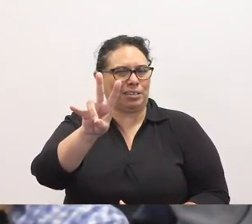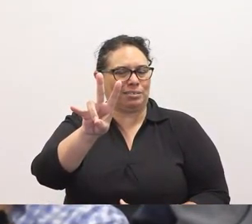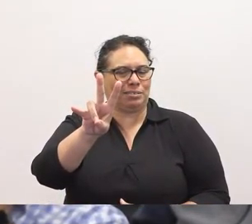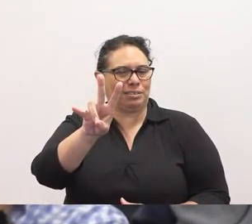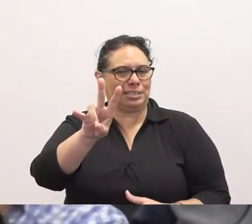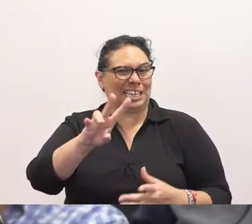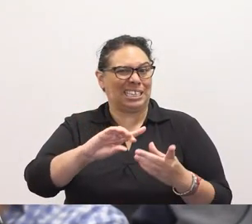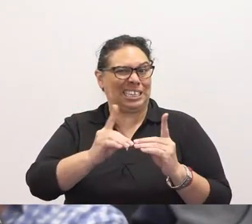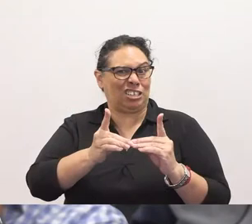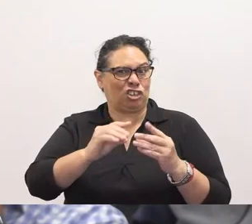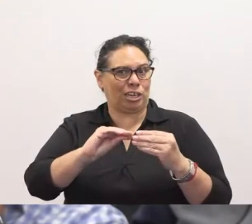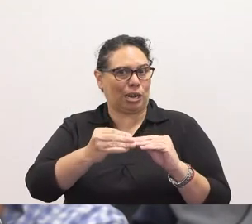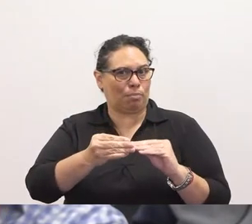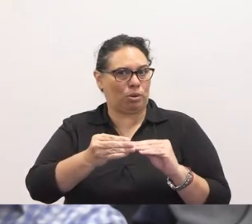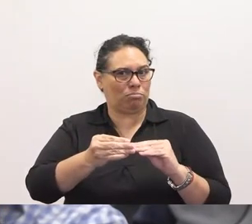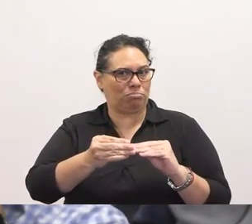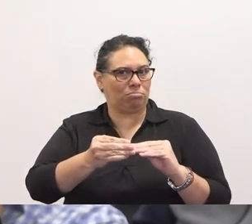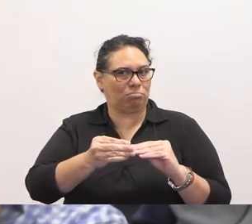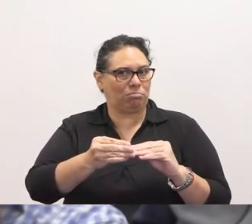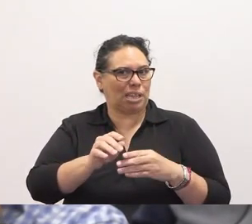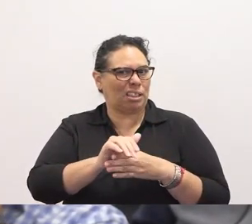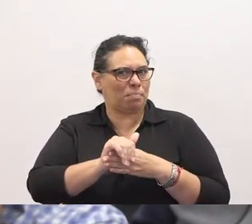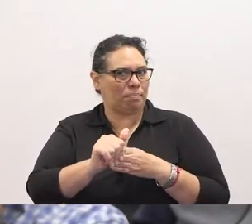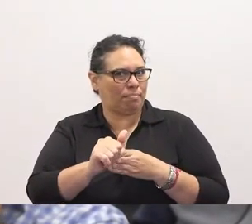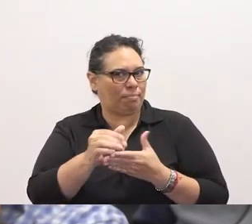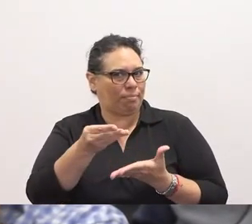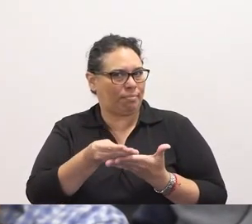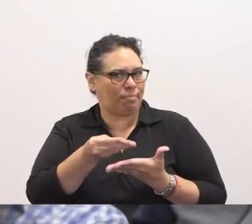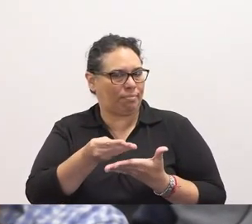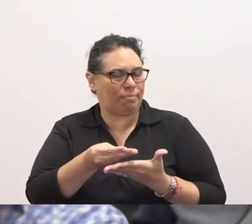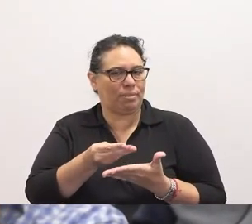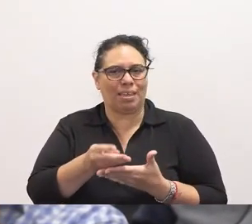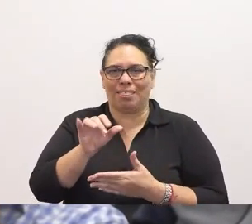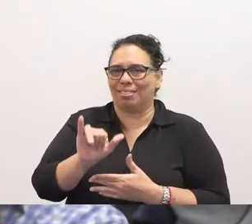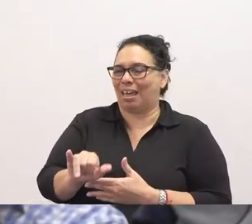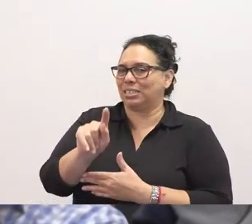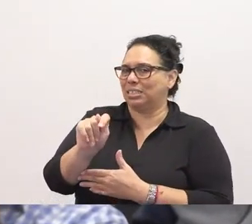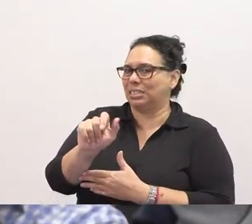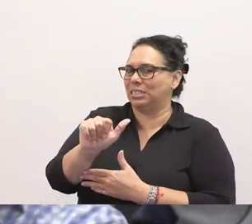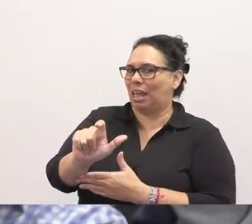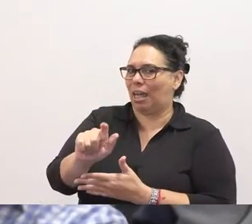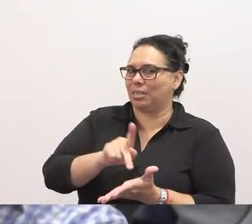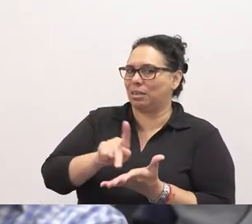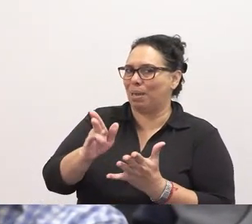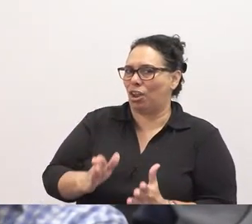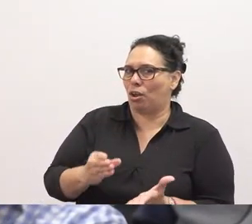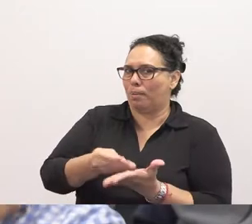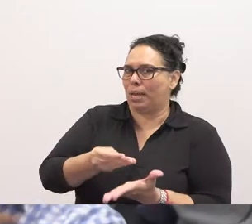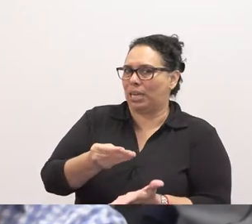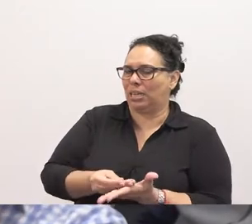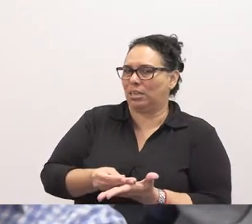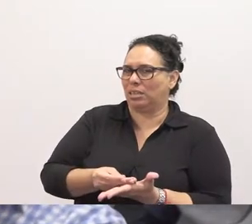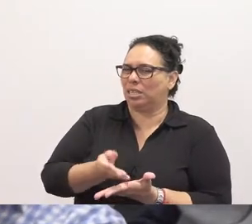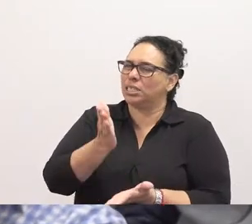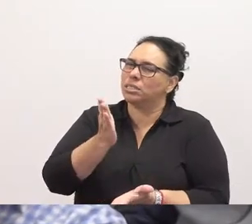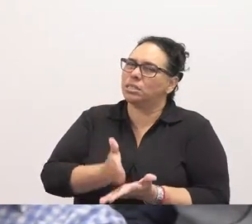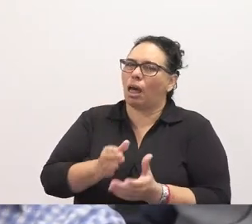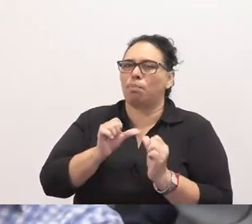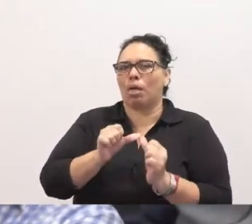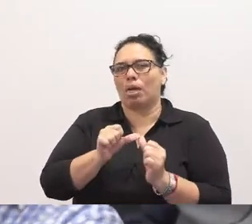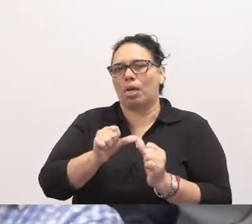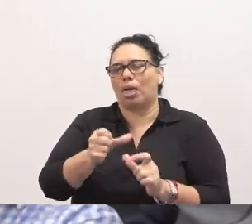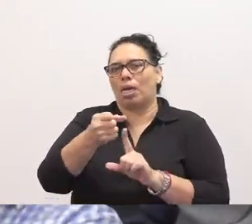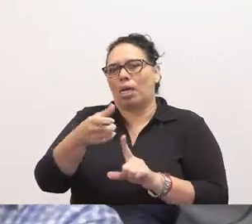money. Let's be fiscally responsible and stop the perpetual contract. Thank you.